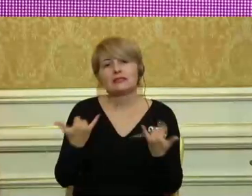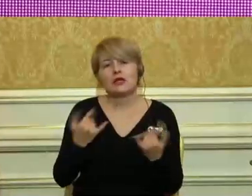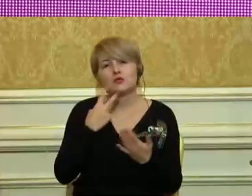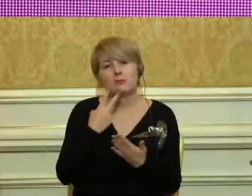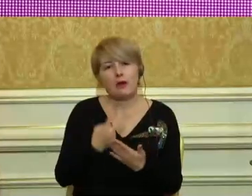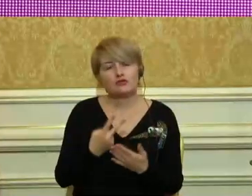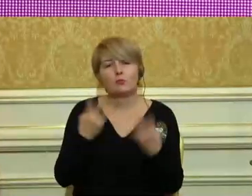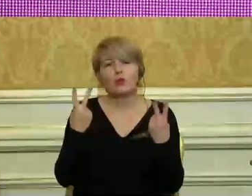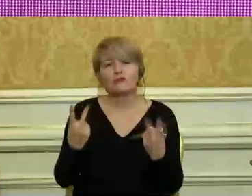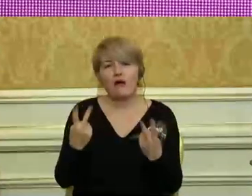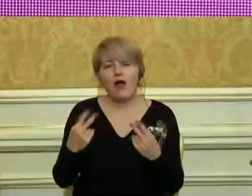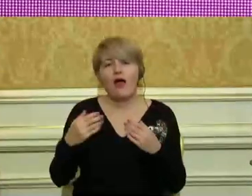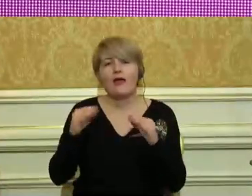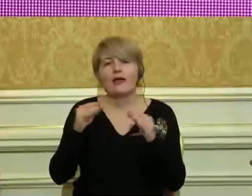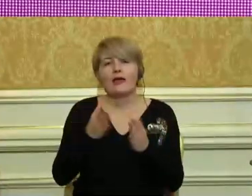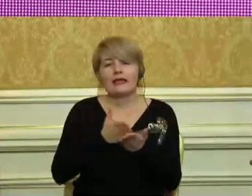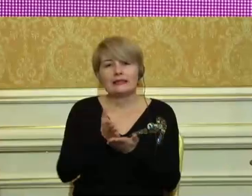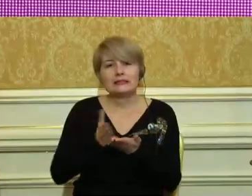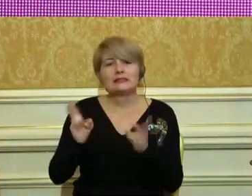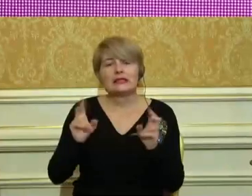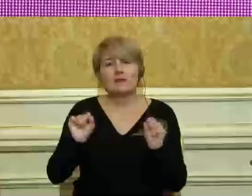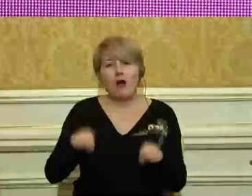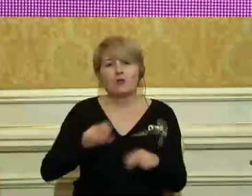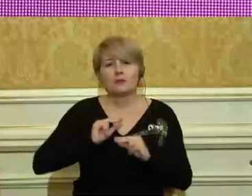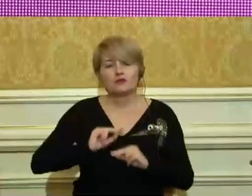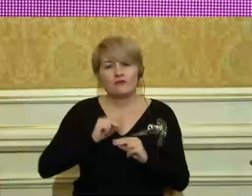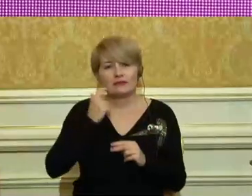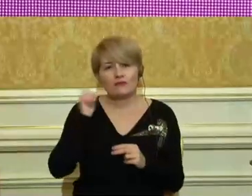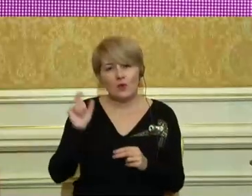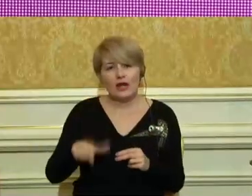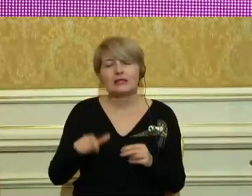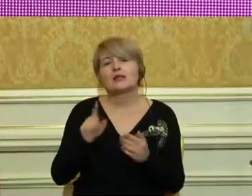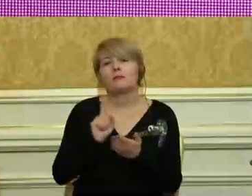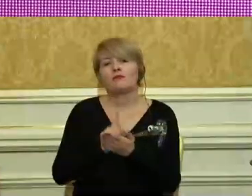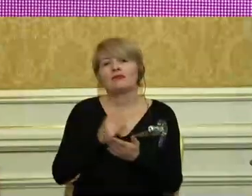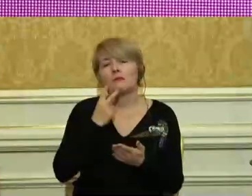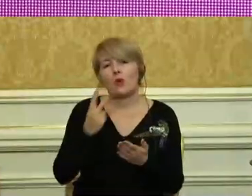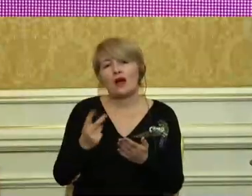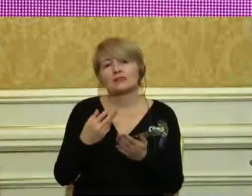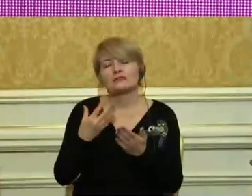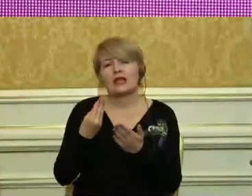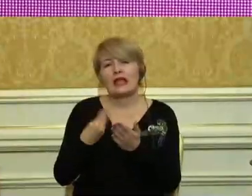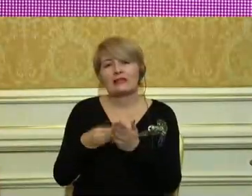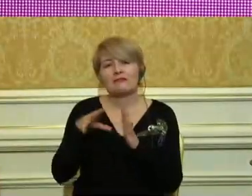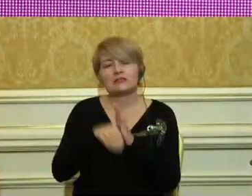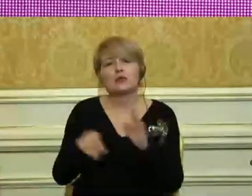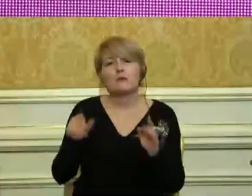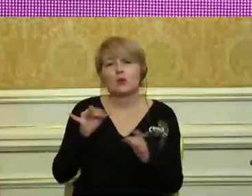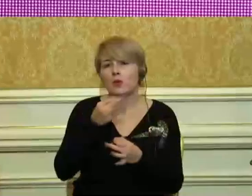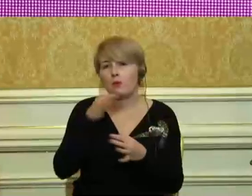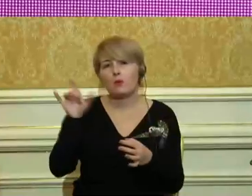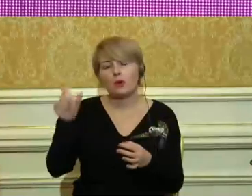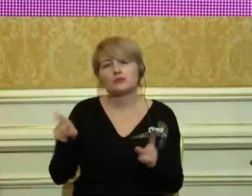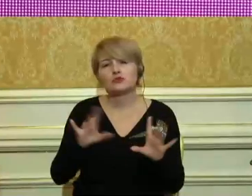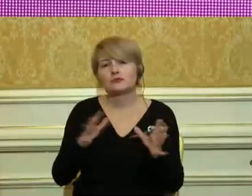that we can see the two indexes which must be work in Ukraine, and we have to show to investors